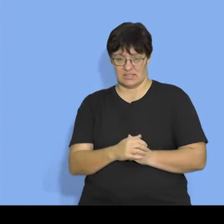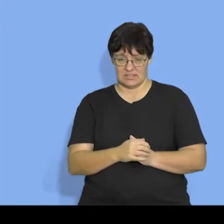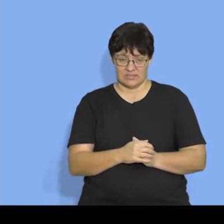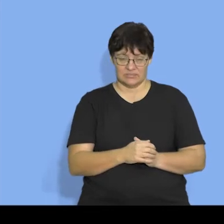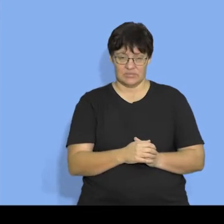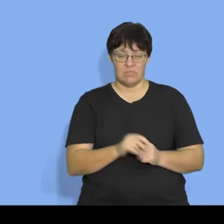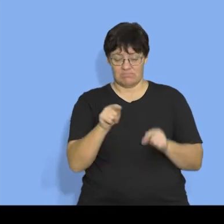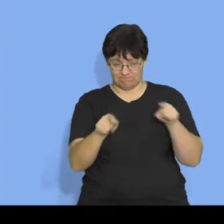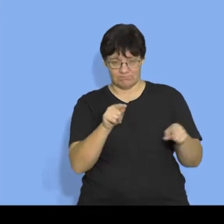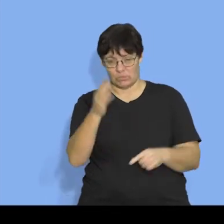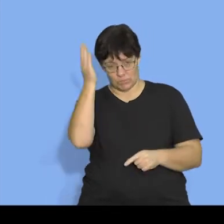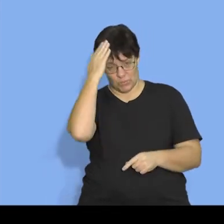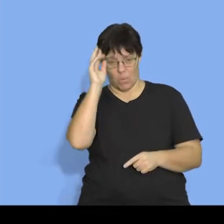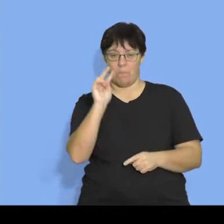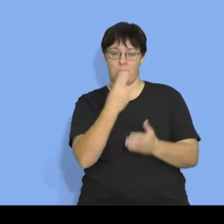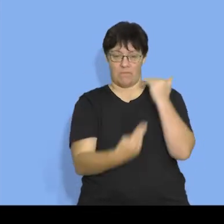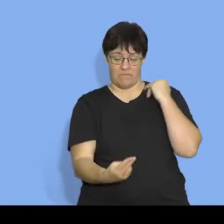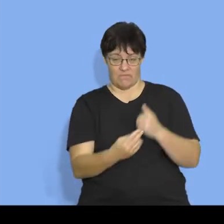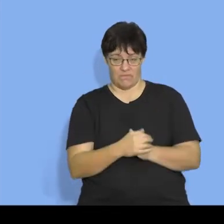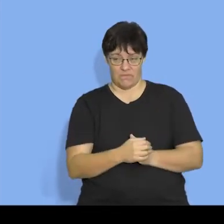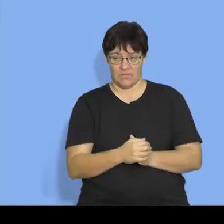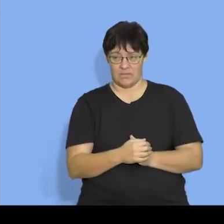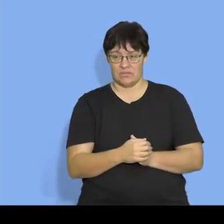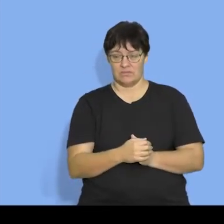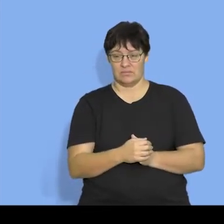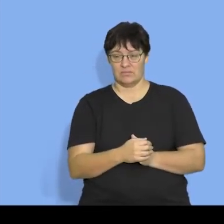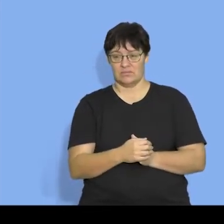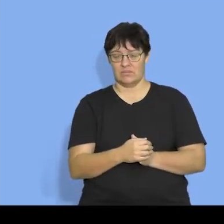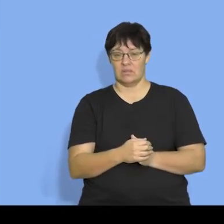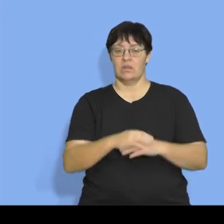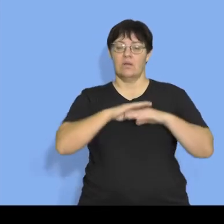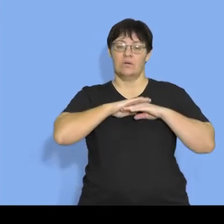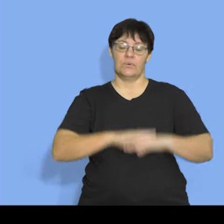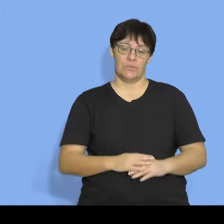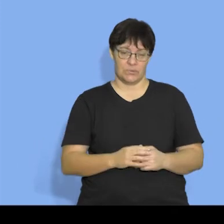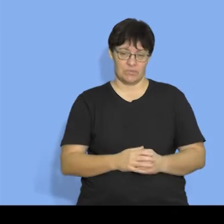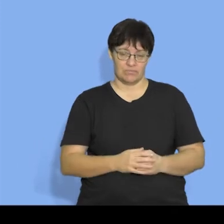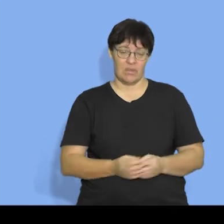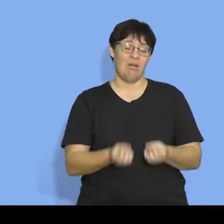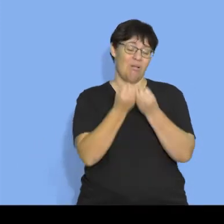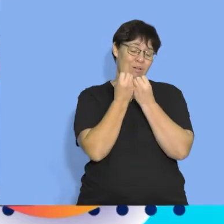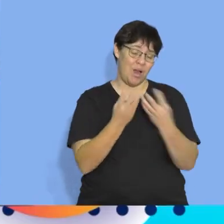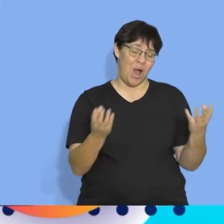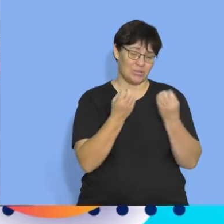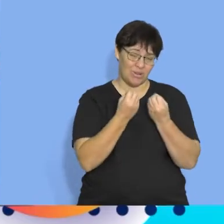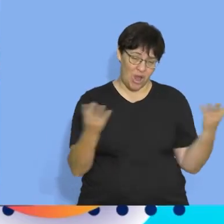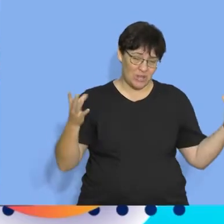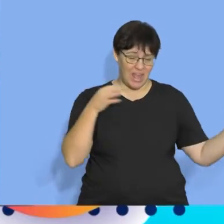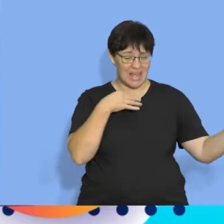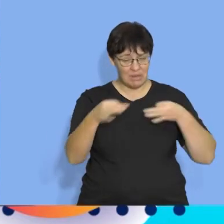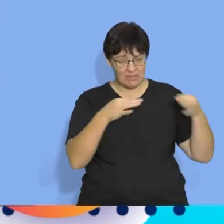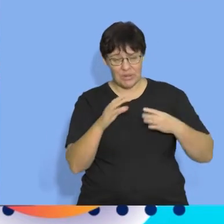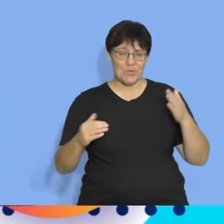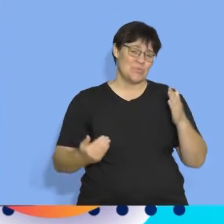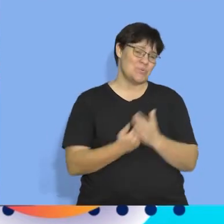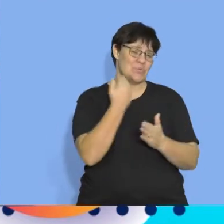initial velocity. So I need to know two velocities, okay? Sure, lots of